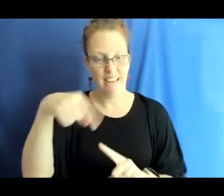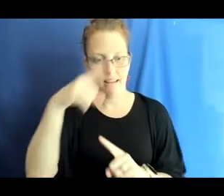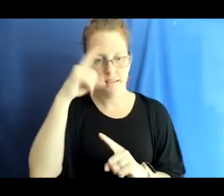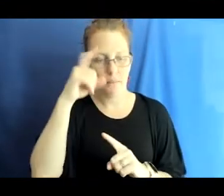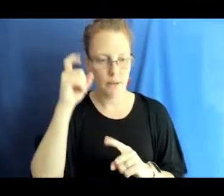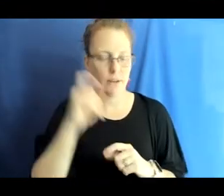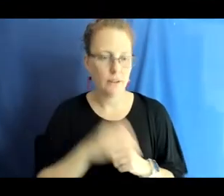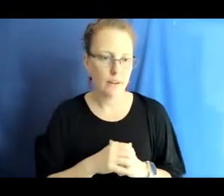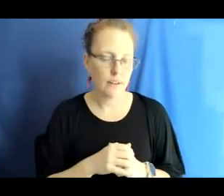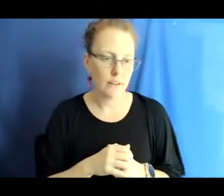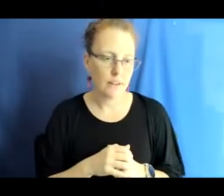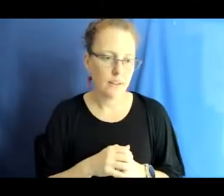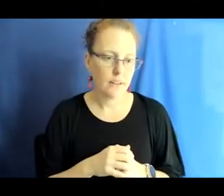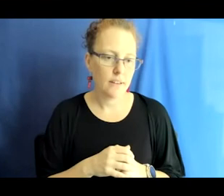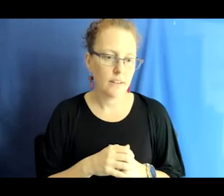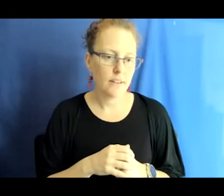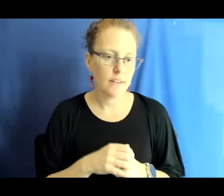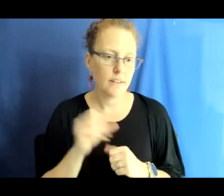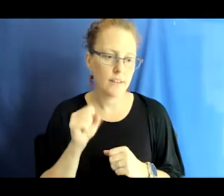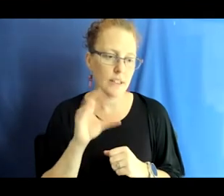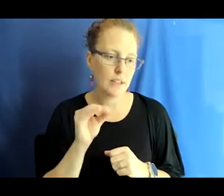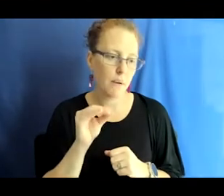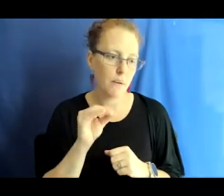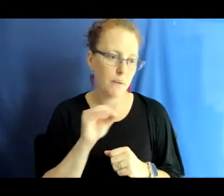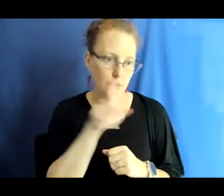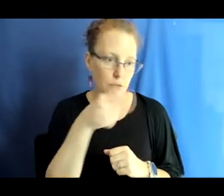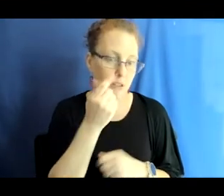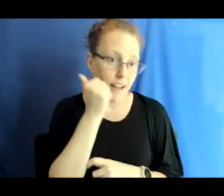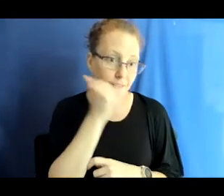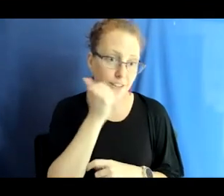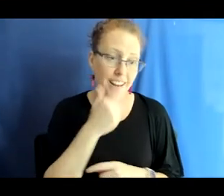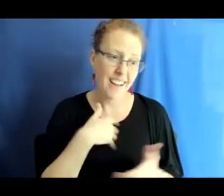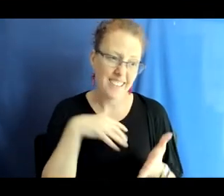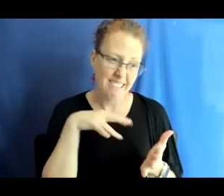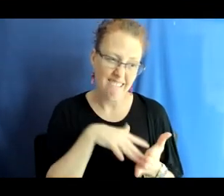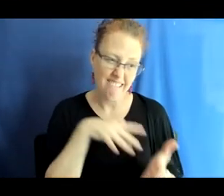So, you know, it was just every day just studying and